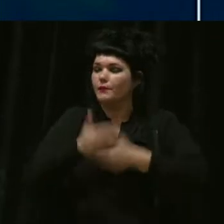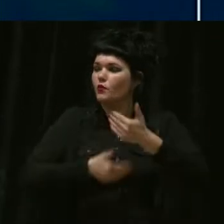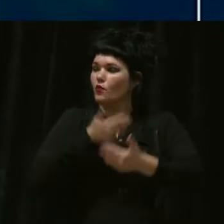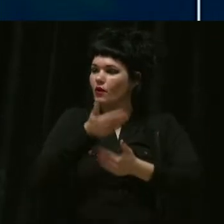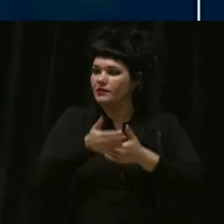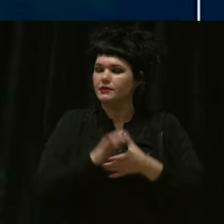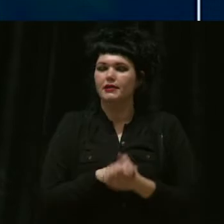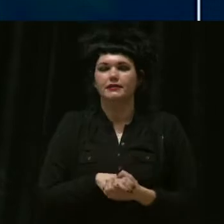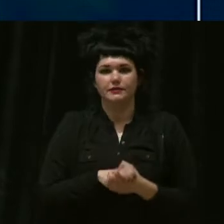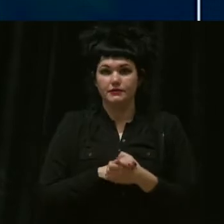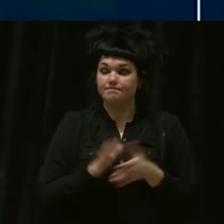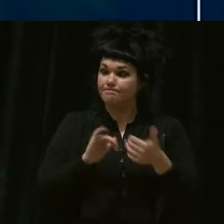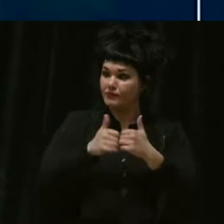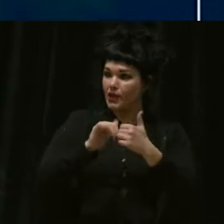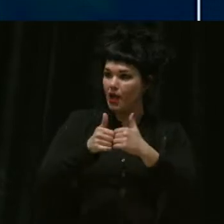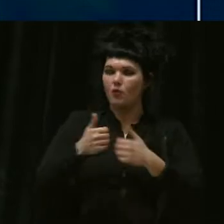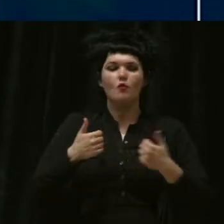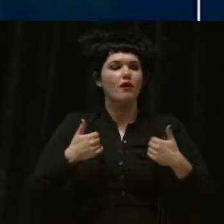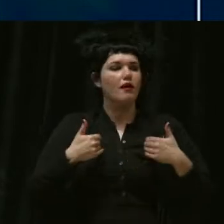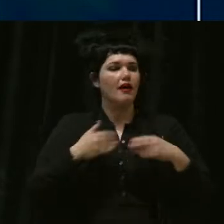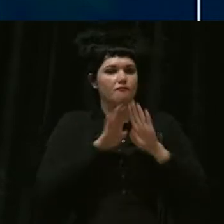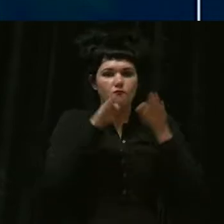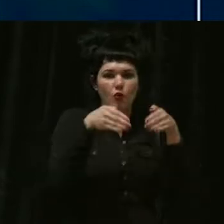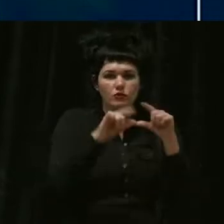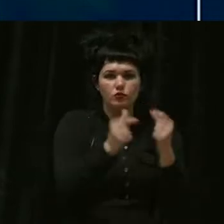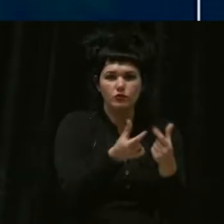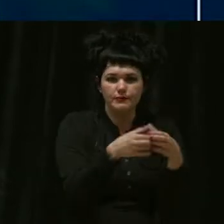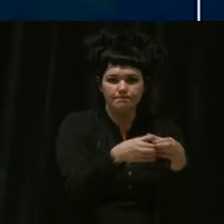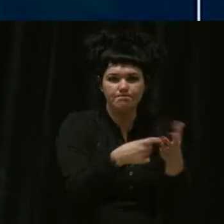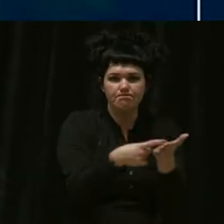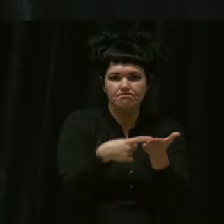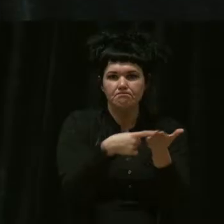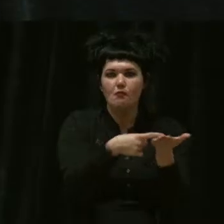through focus groups, through